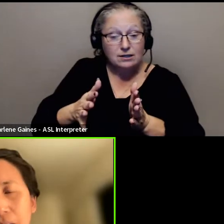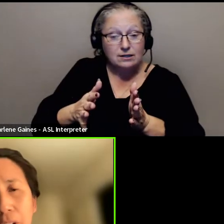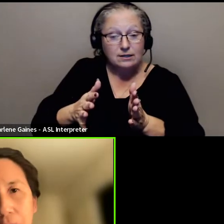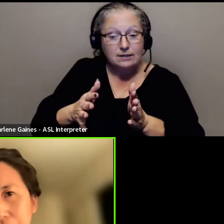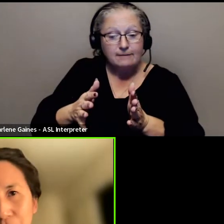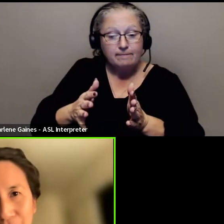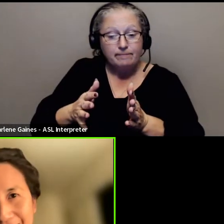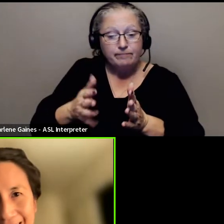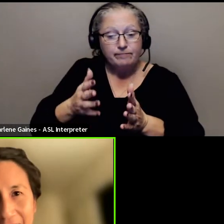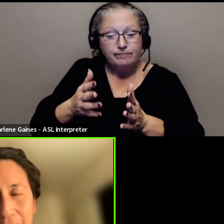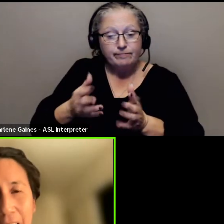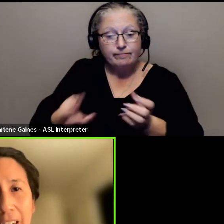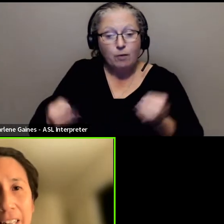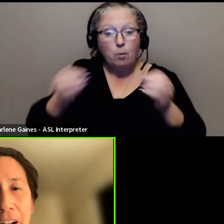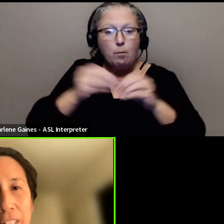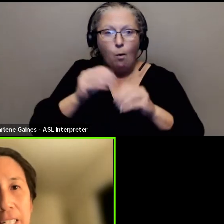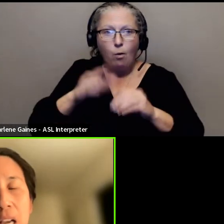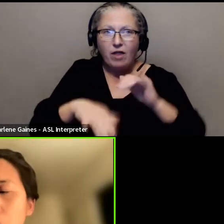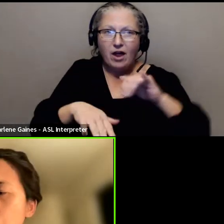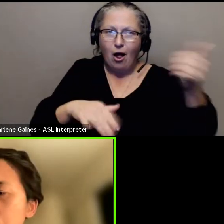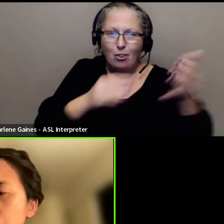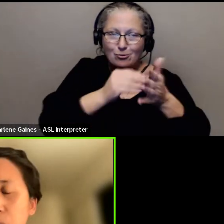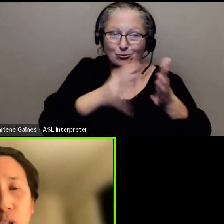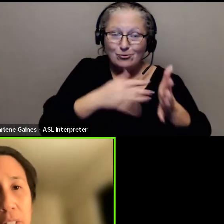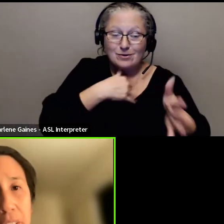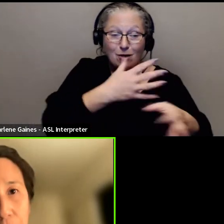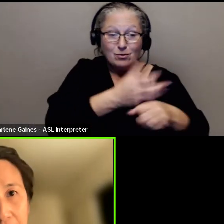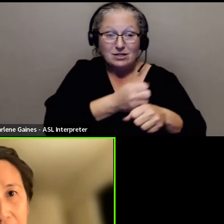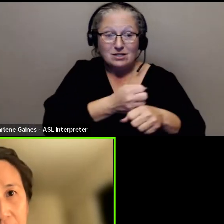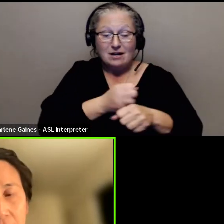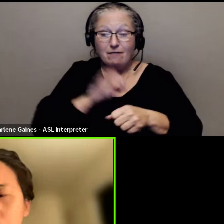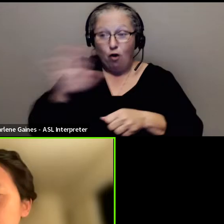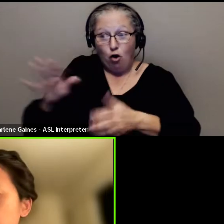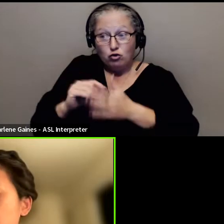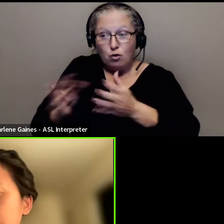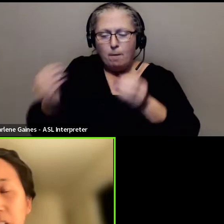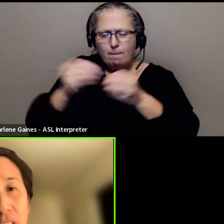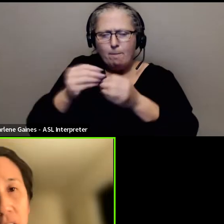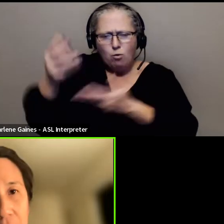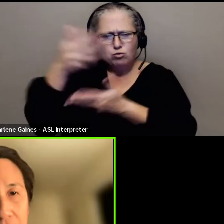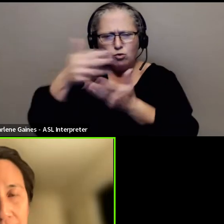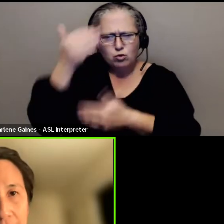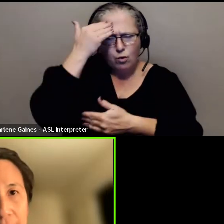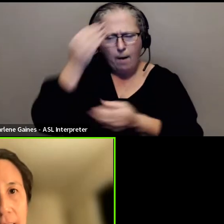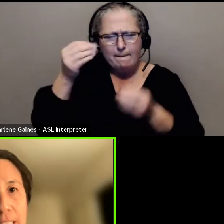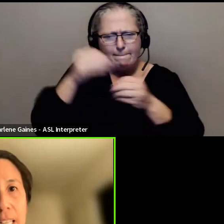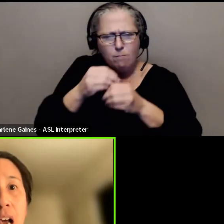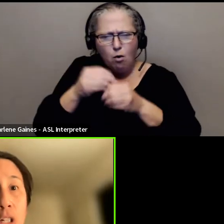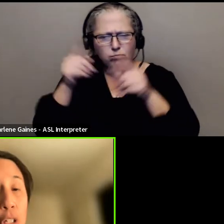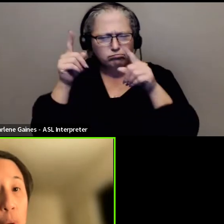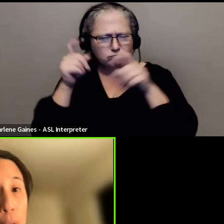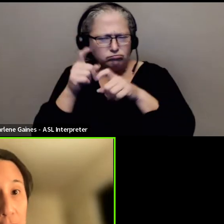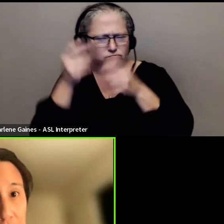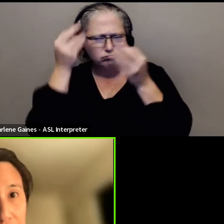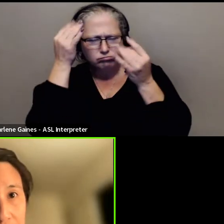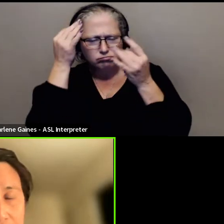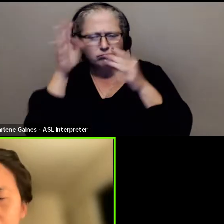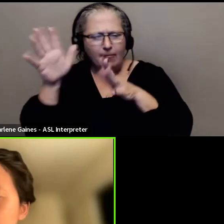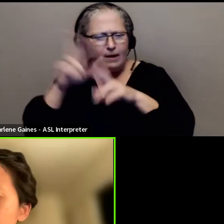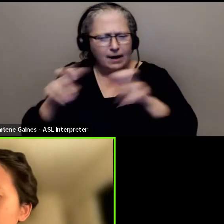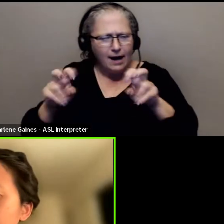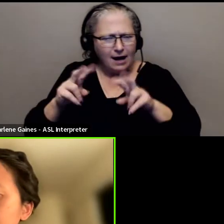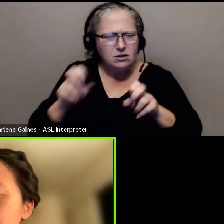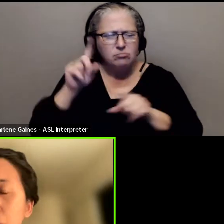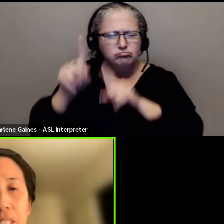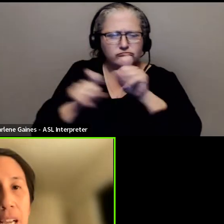than other students that I inherited, were more socially aware, more critical in their analysis, could question